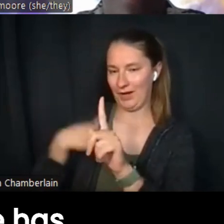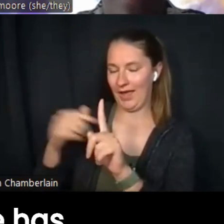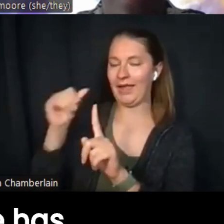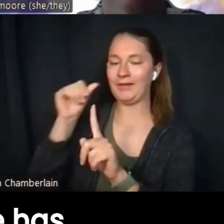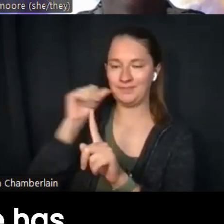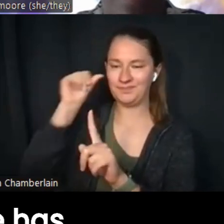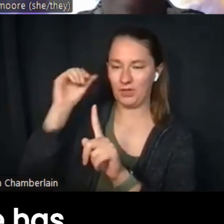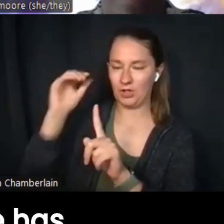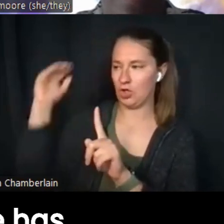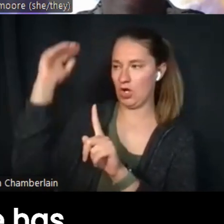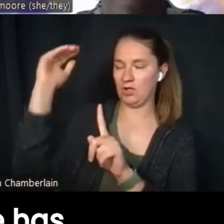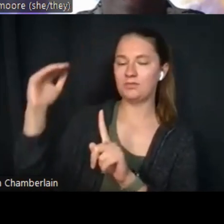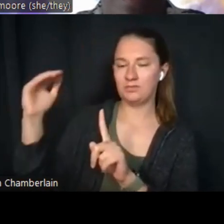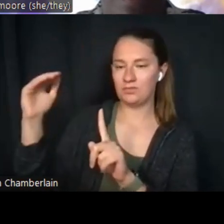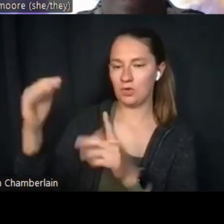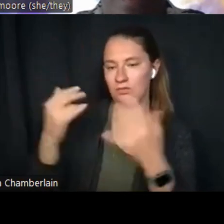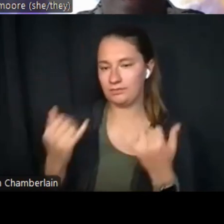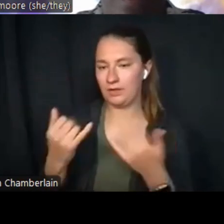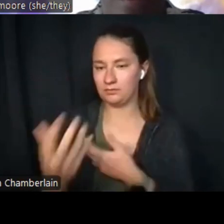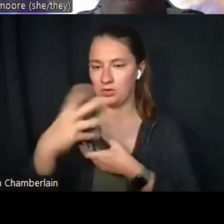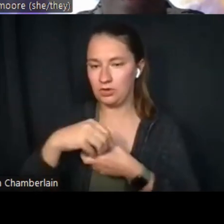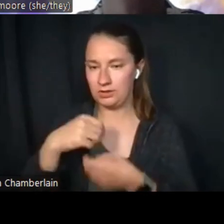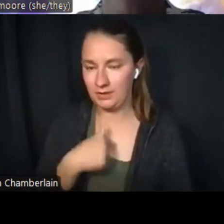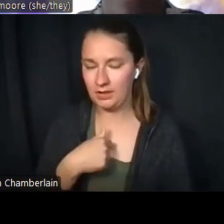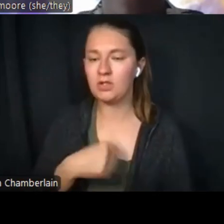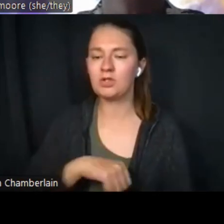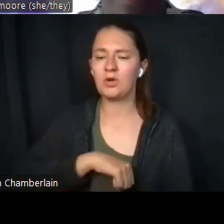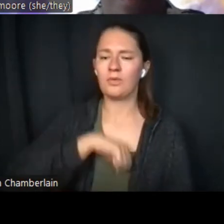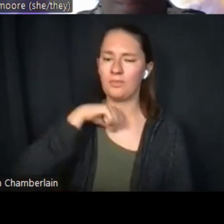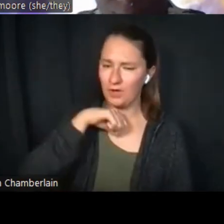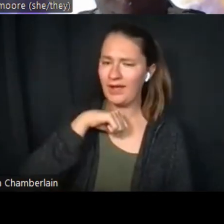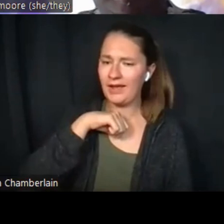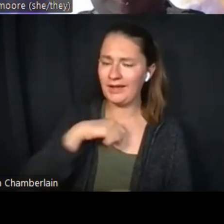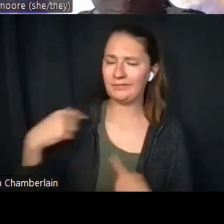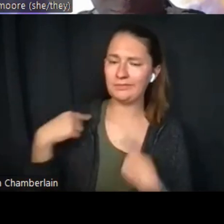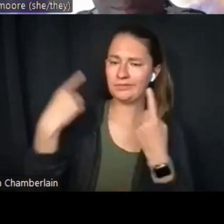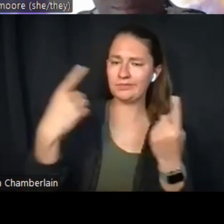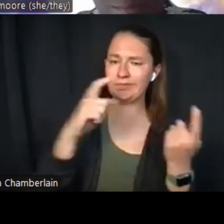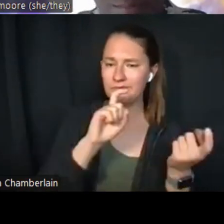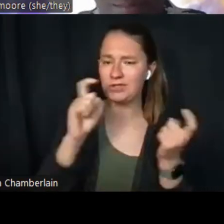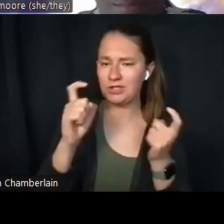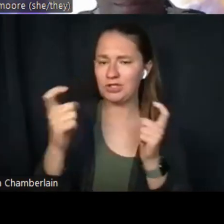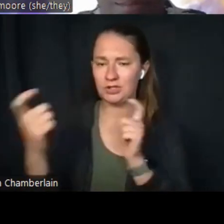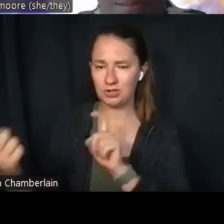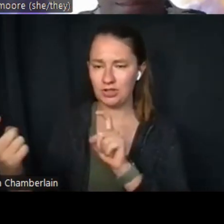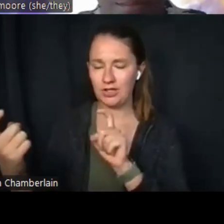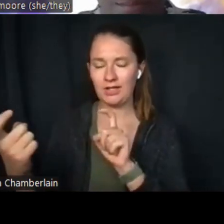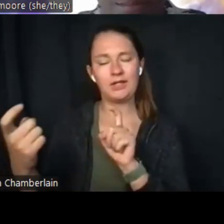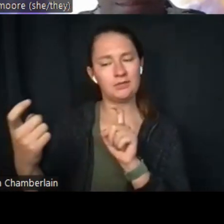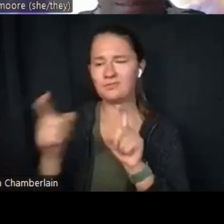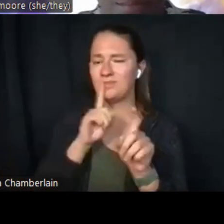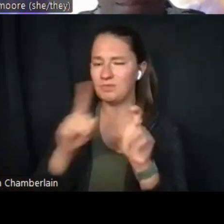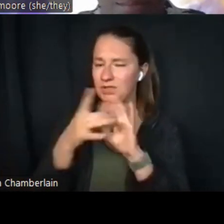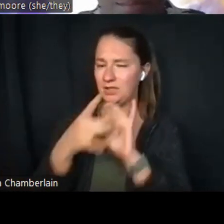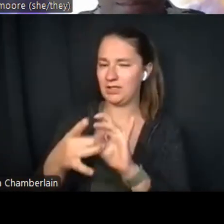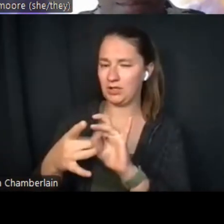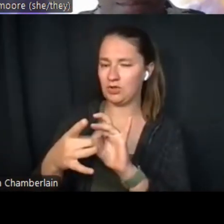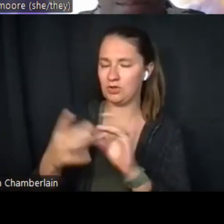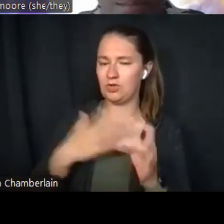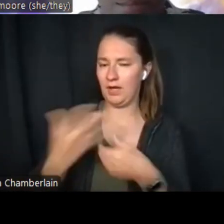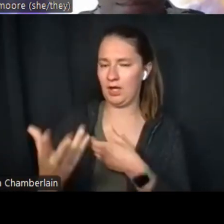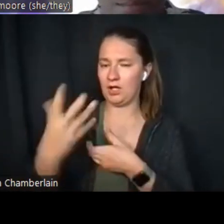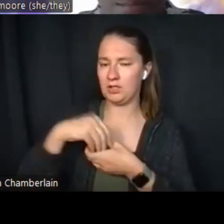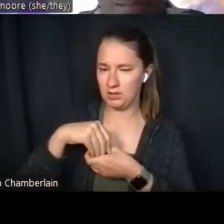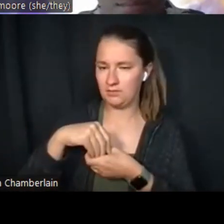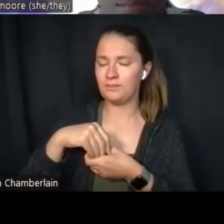reason I mentioned that, pride has really evolved a lot for me, and specifically around my autism. Growing up, I